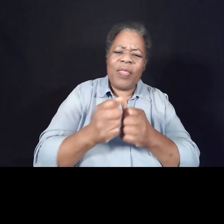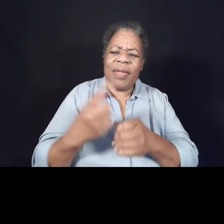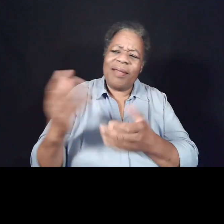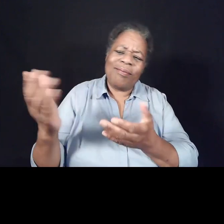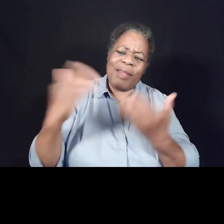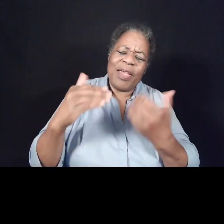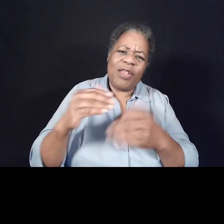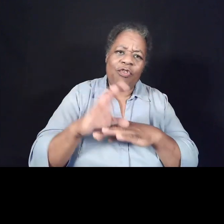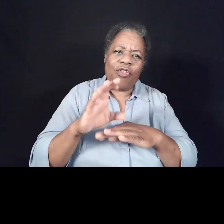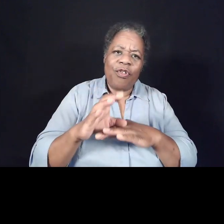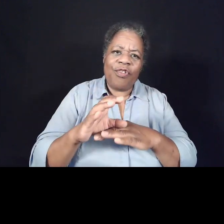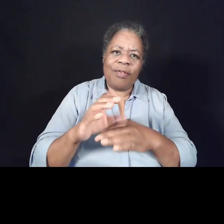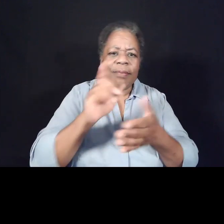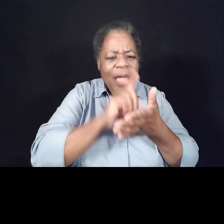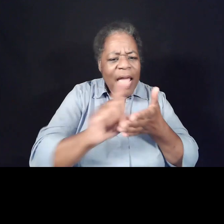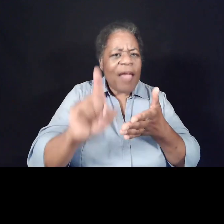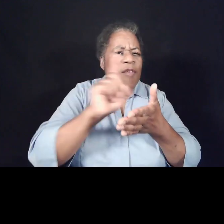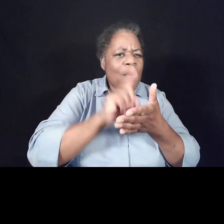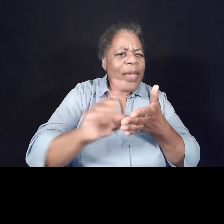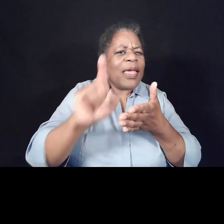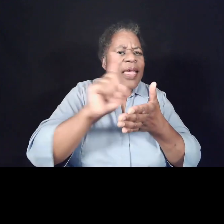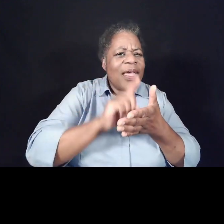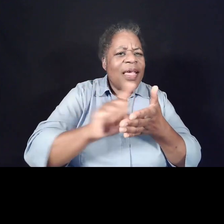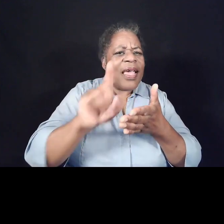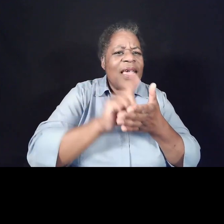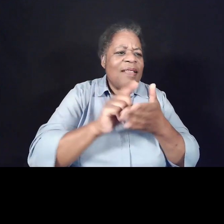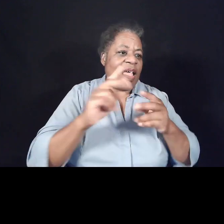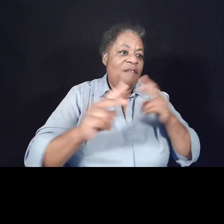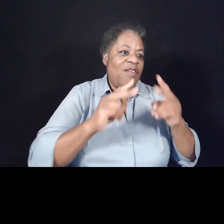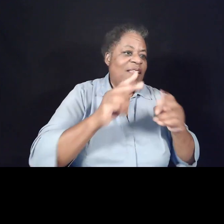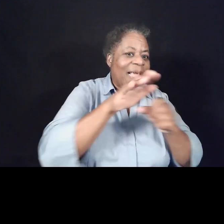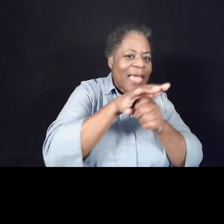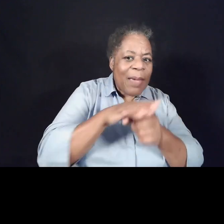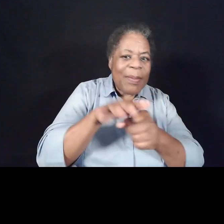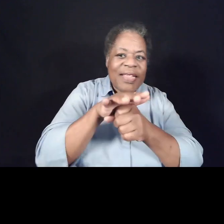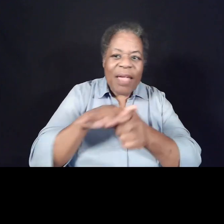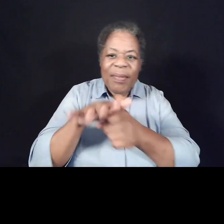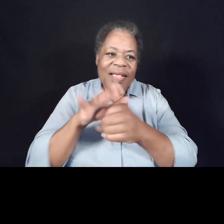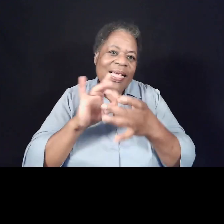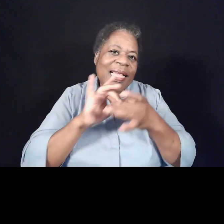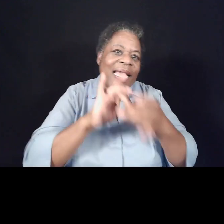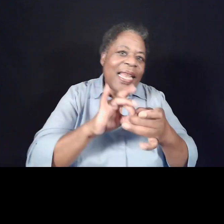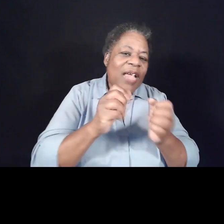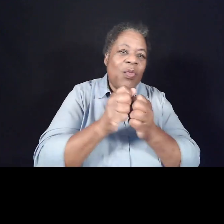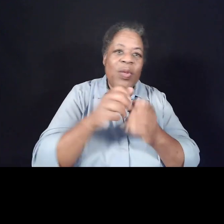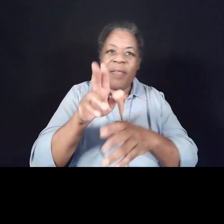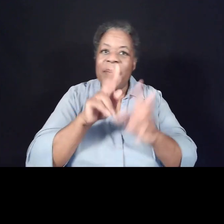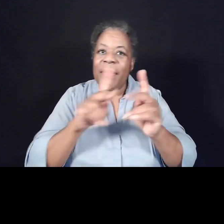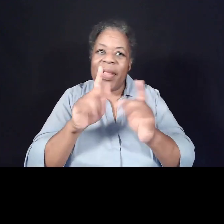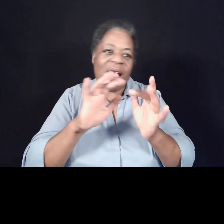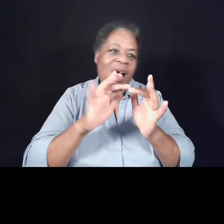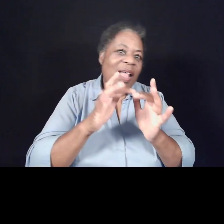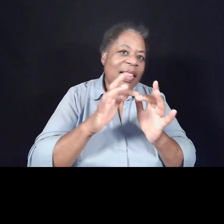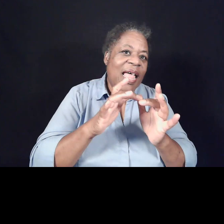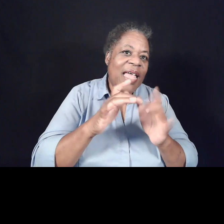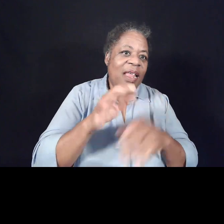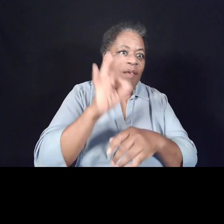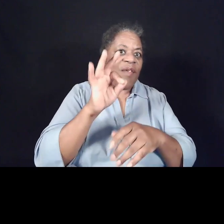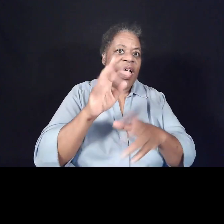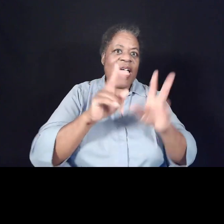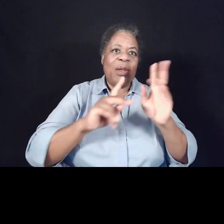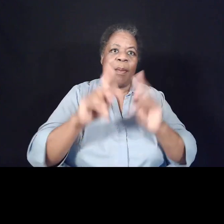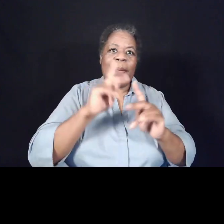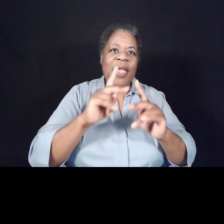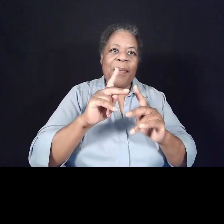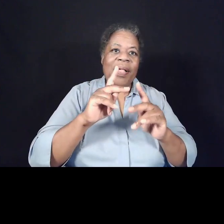Almost every week these days, as I visit campuses and connect with people online, I'm finding people who are